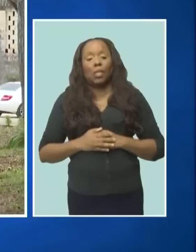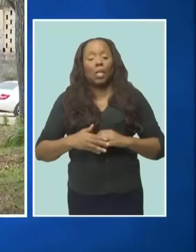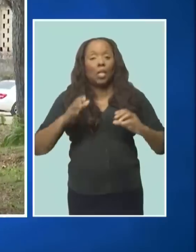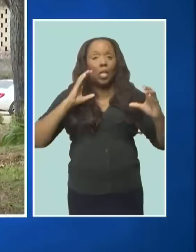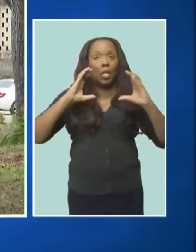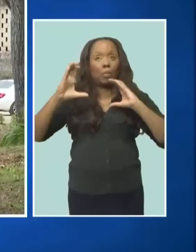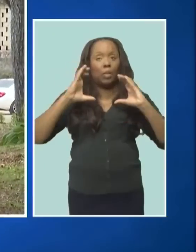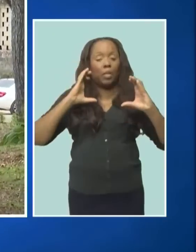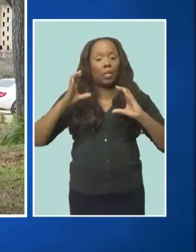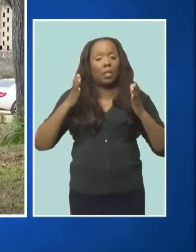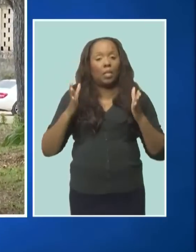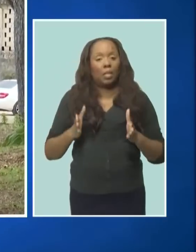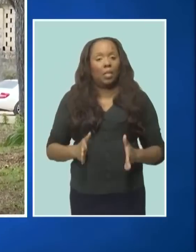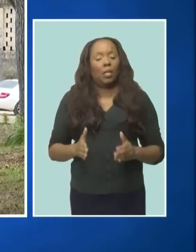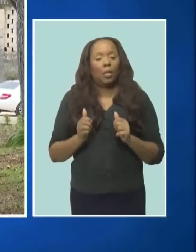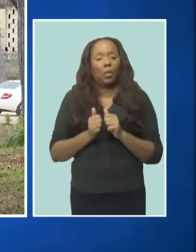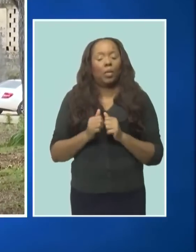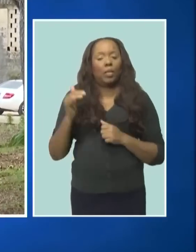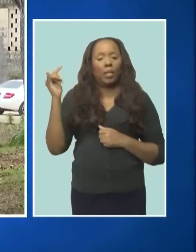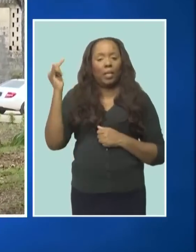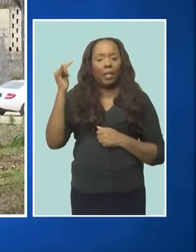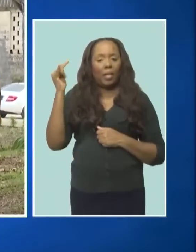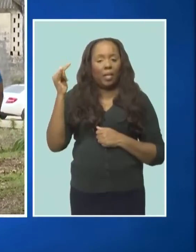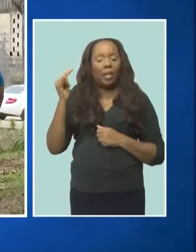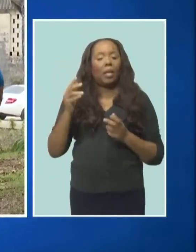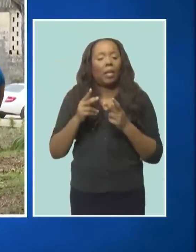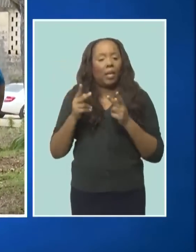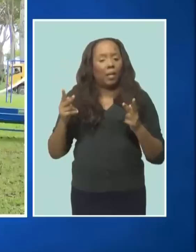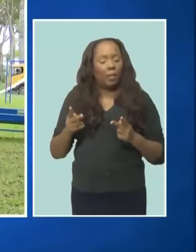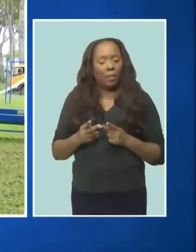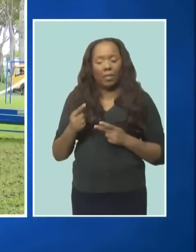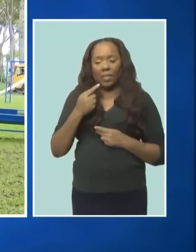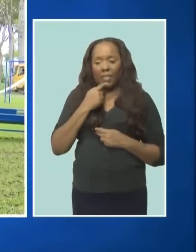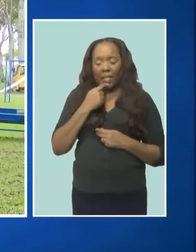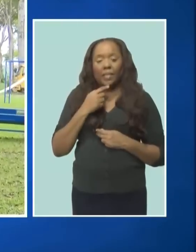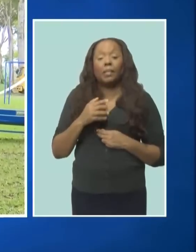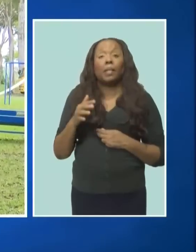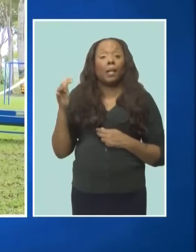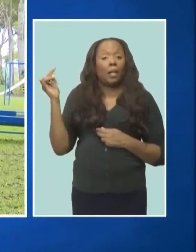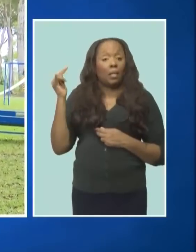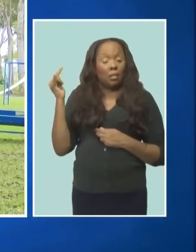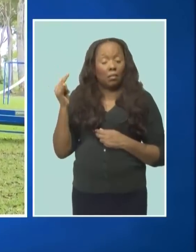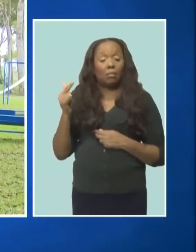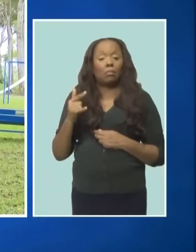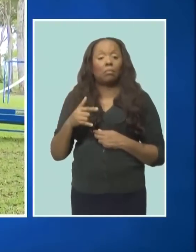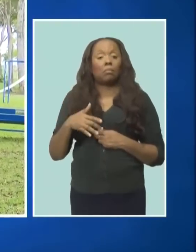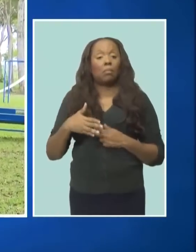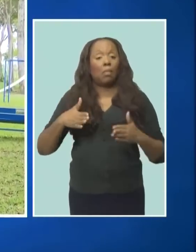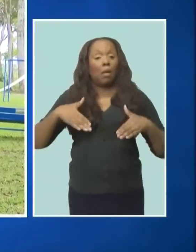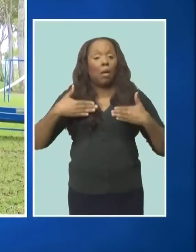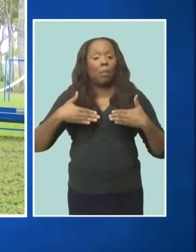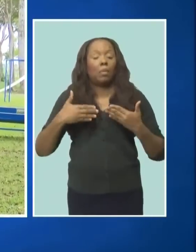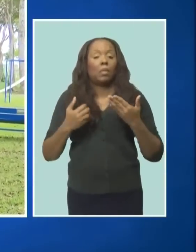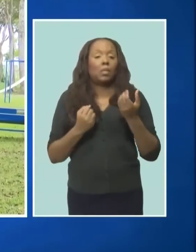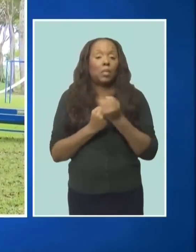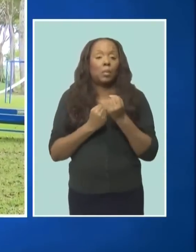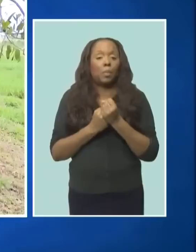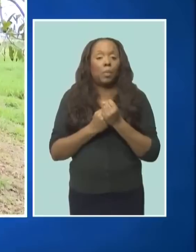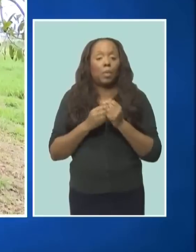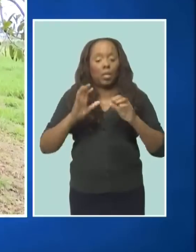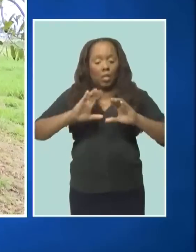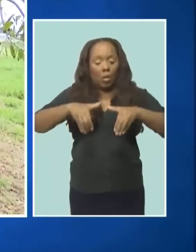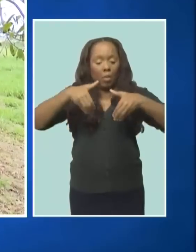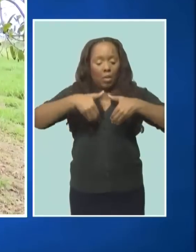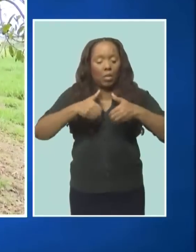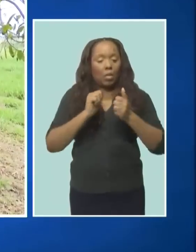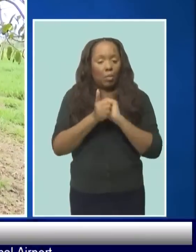the Grantley Adams International Airport, Charlene Brown-Jones says Gaia Inc. is pleased to sponsor the Dominoes tournament. We've always